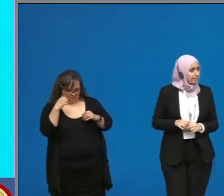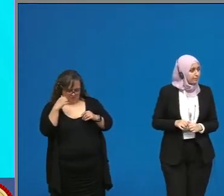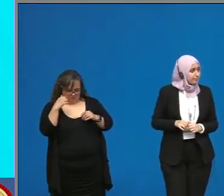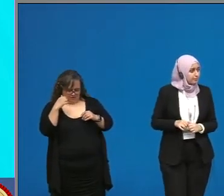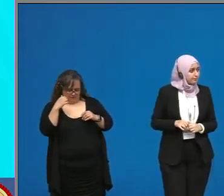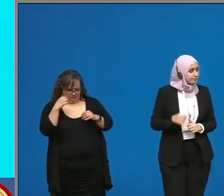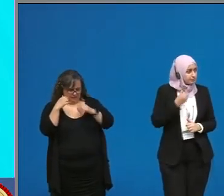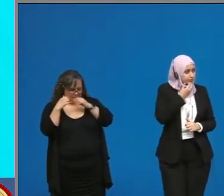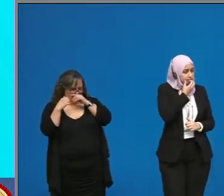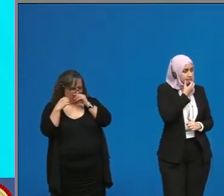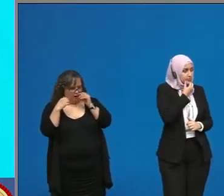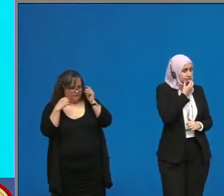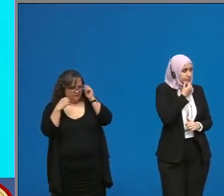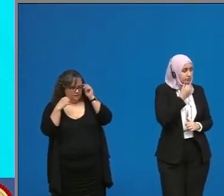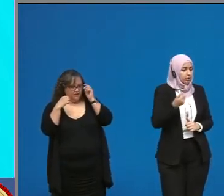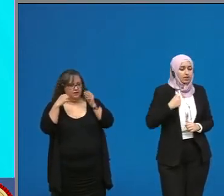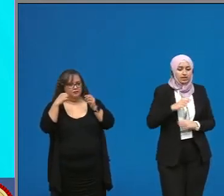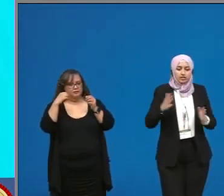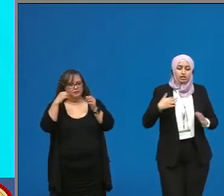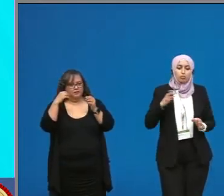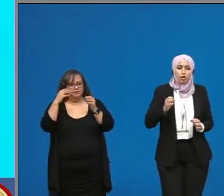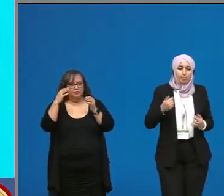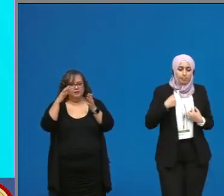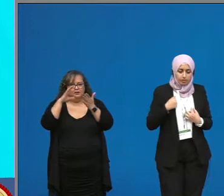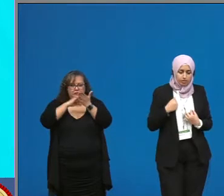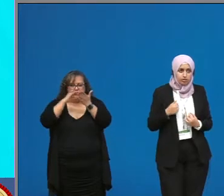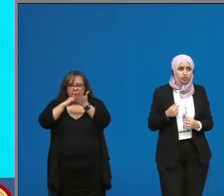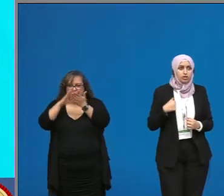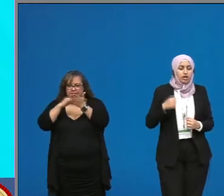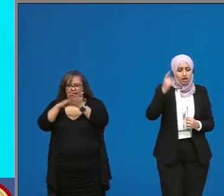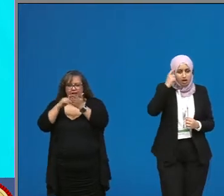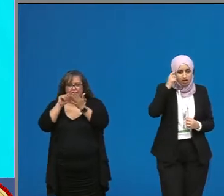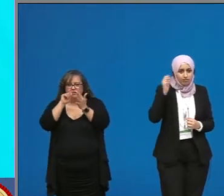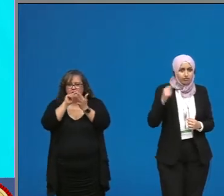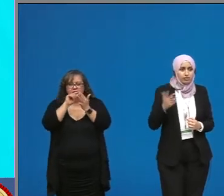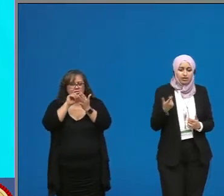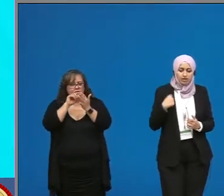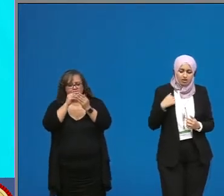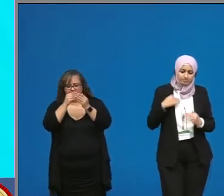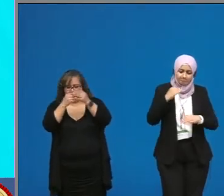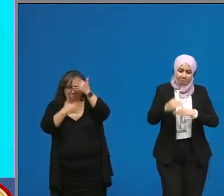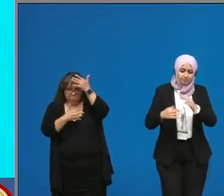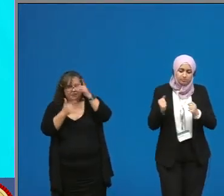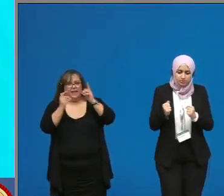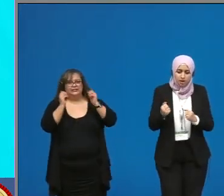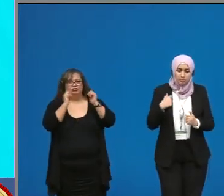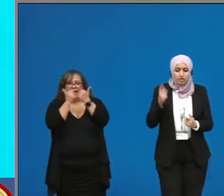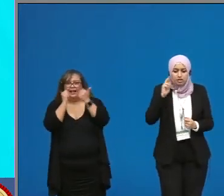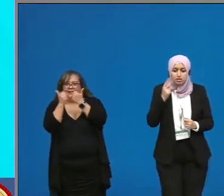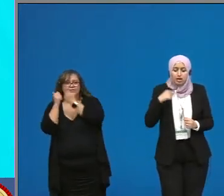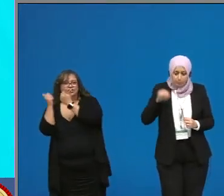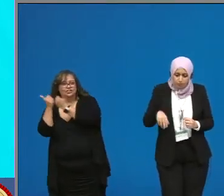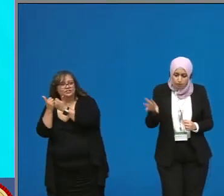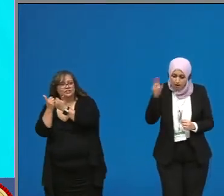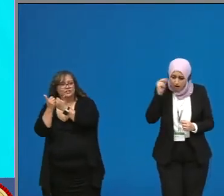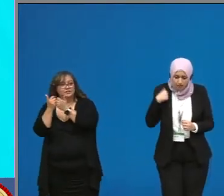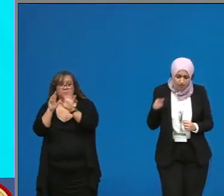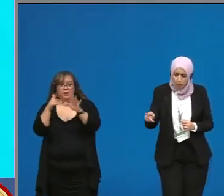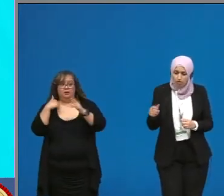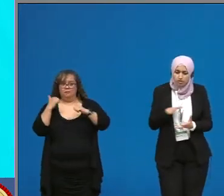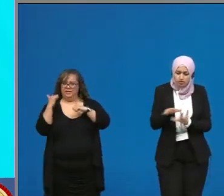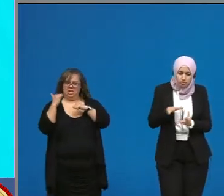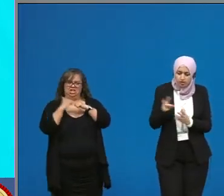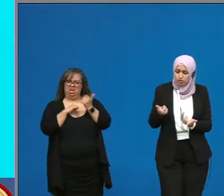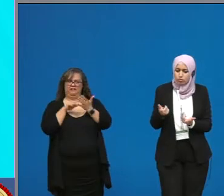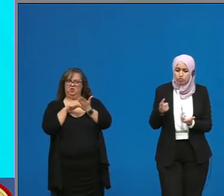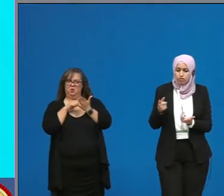being made aware of the challenges of people with disabilities from a young age. So when I was in high school, I'm a very tough critic